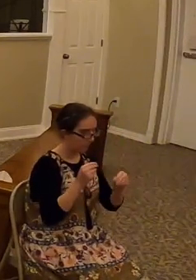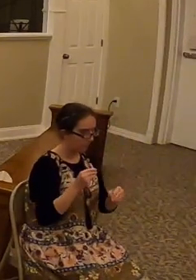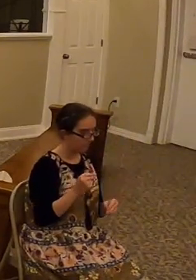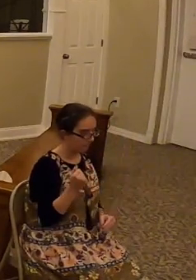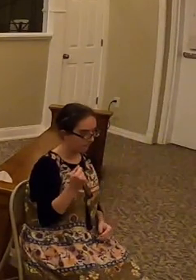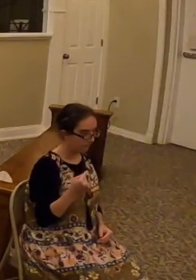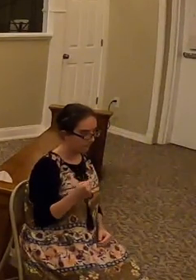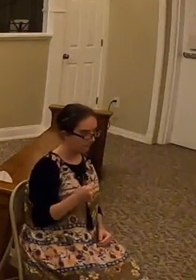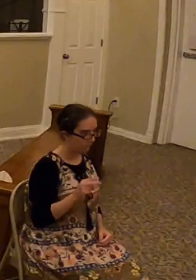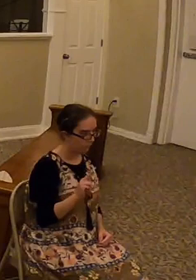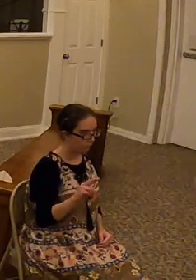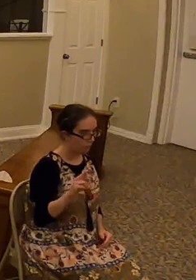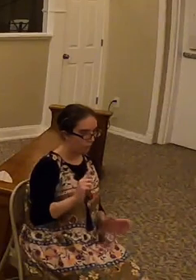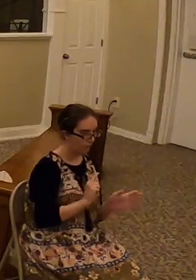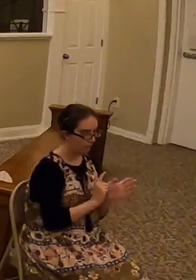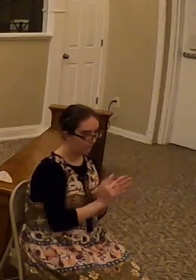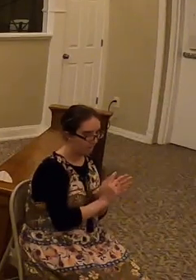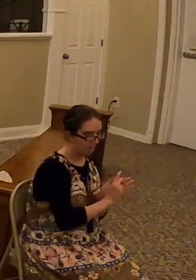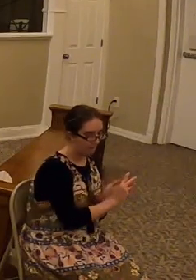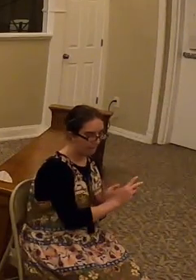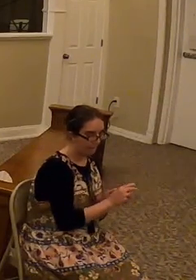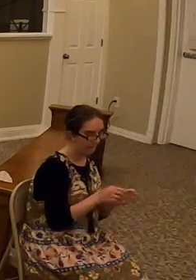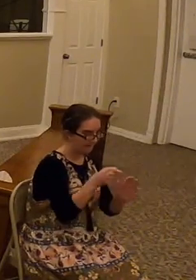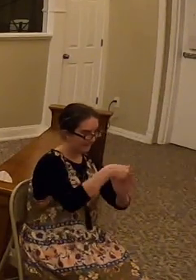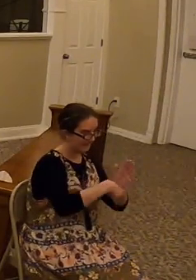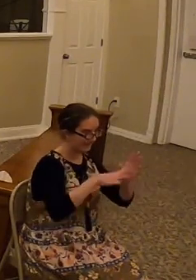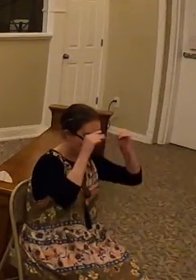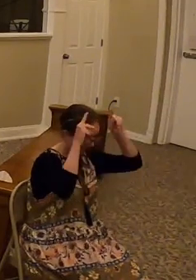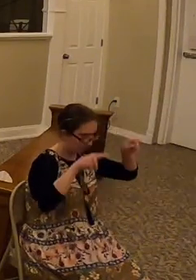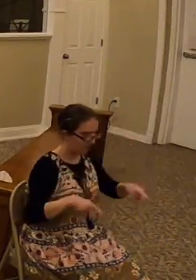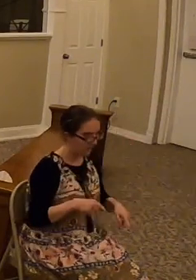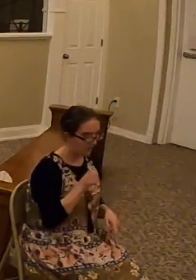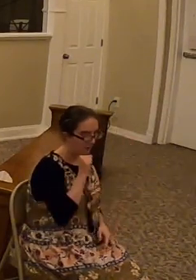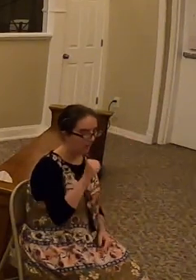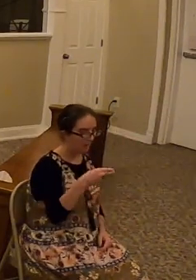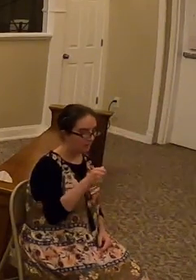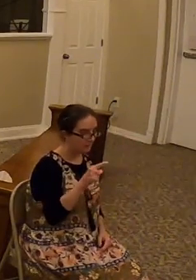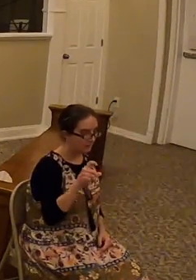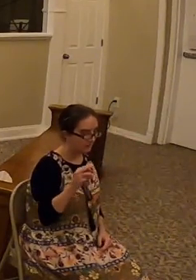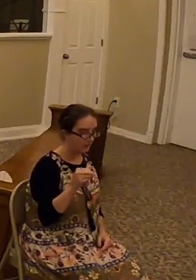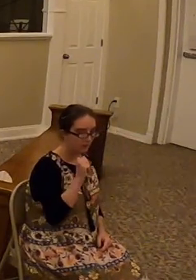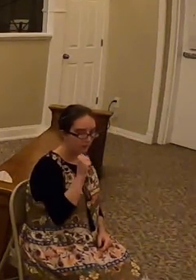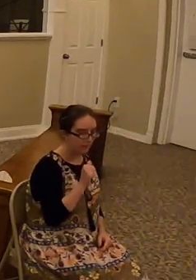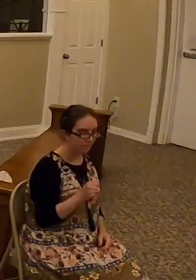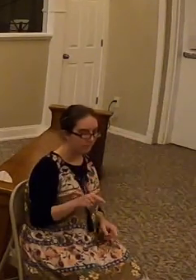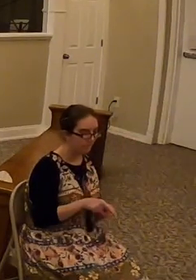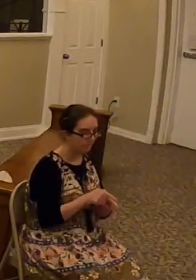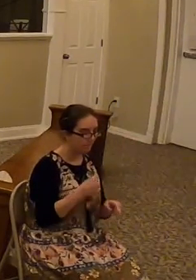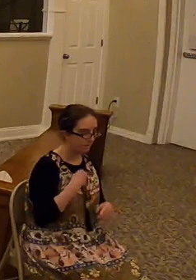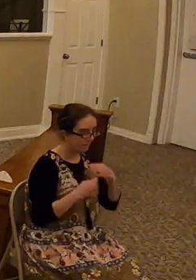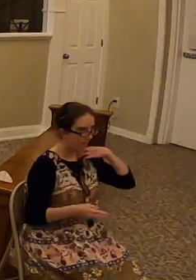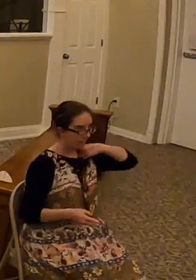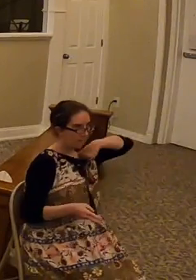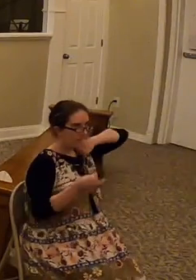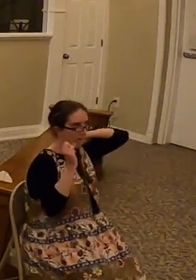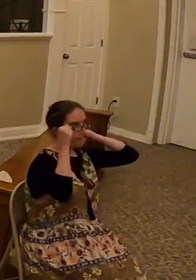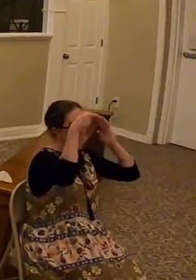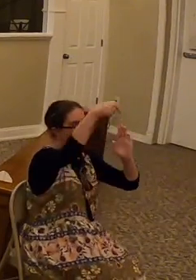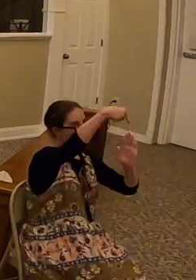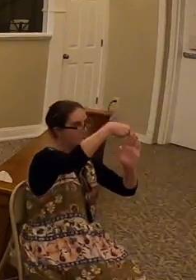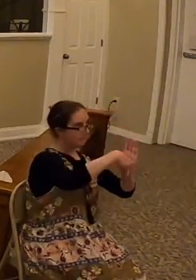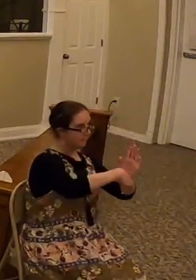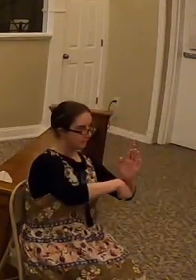for sometimes 2 or 3 weeks. He was a very deep teacher, though. He wasn't shallow like me. You know, he was deep.